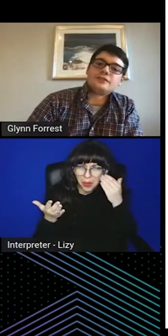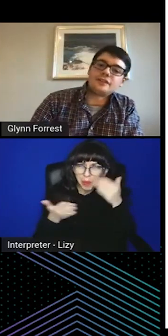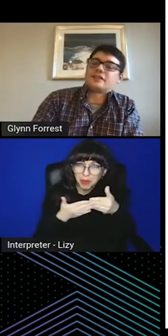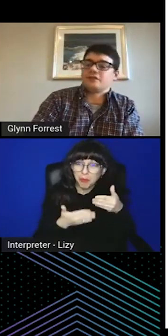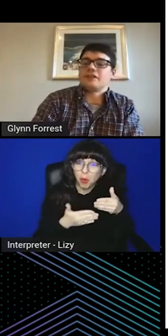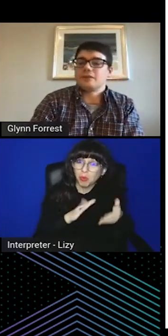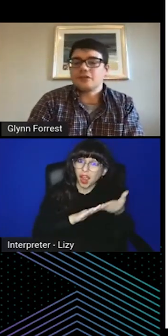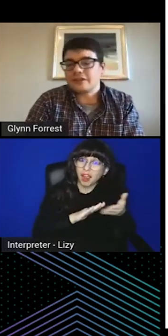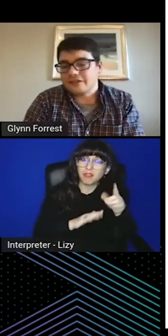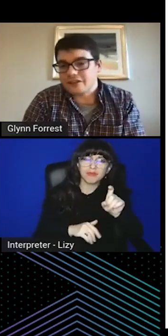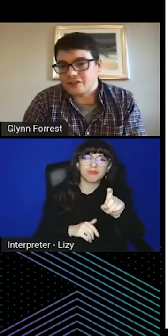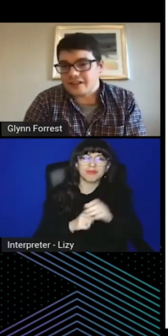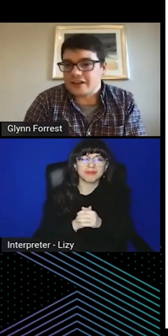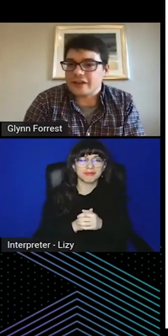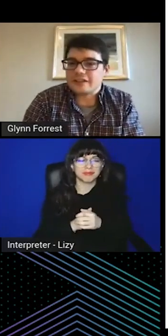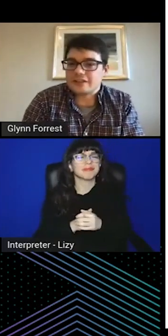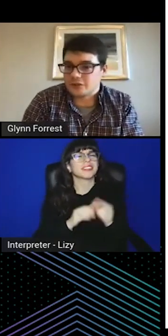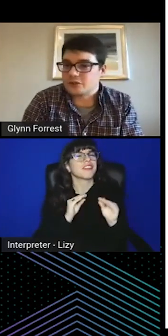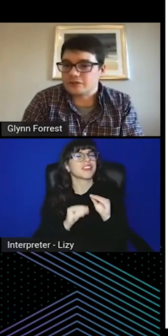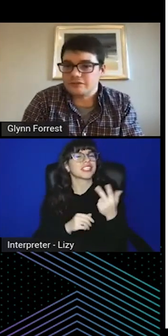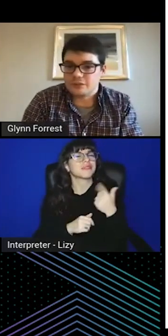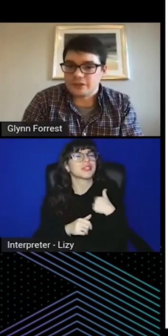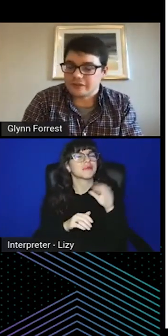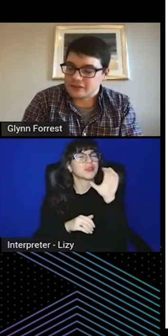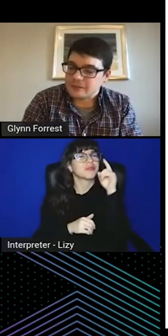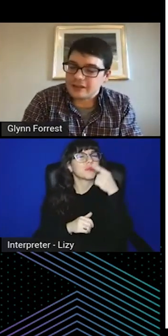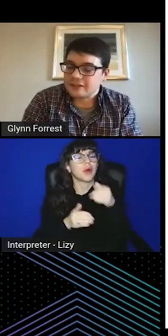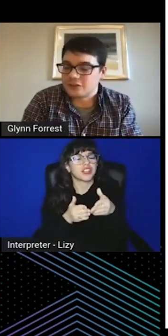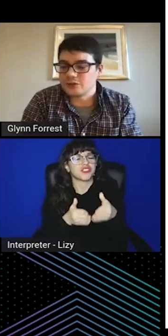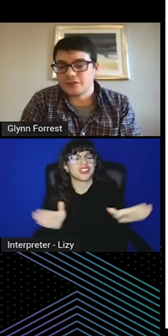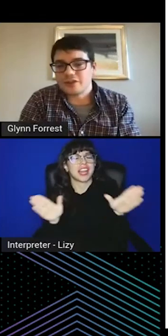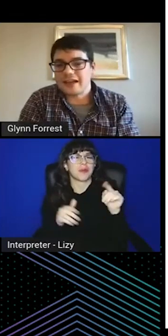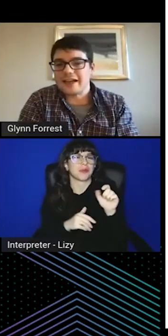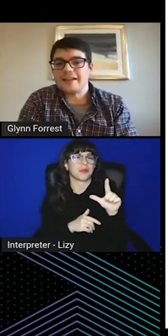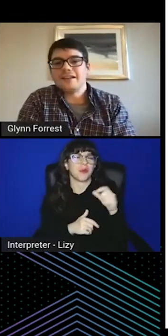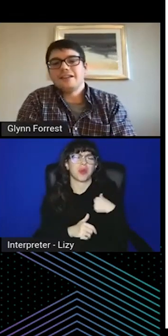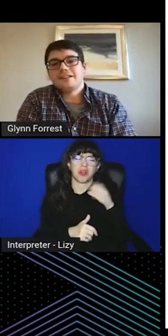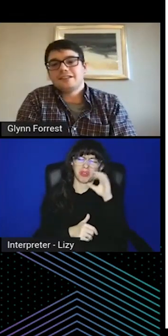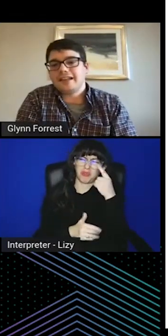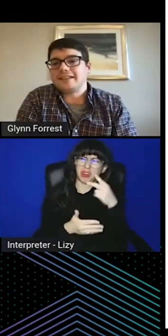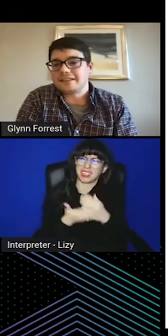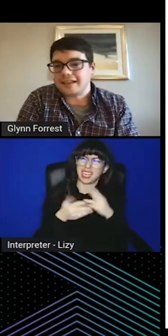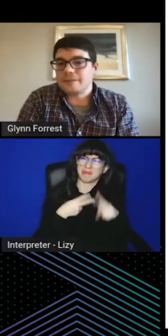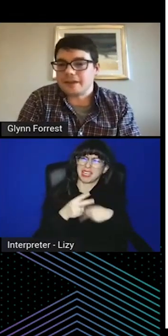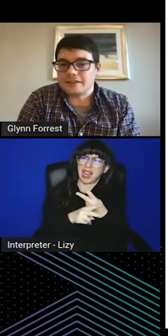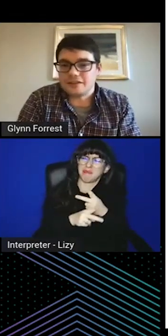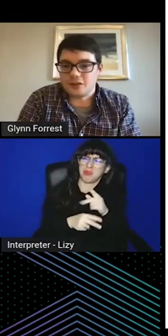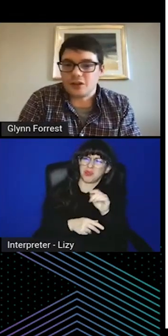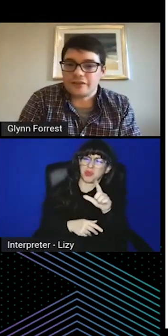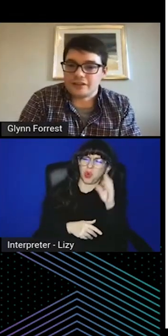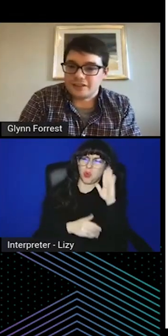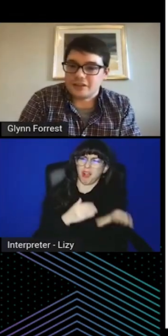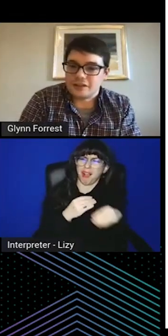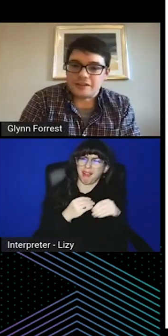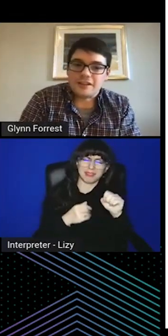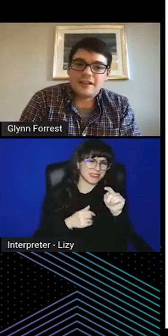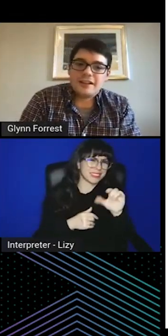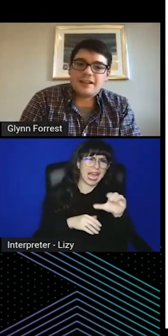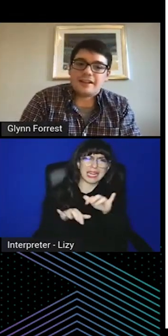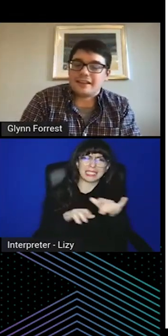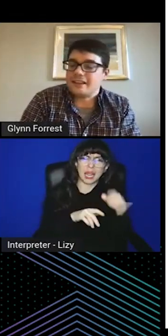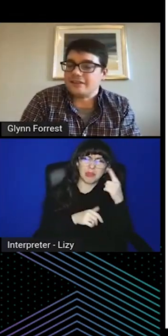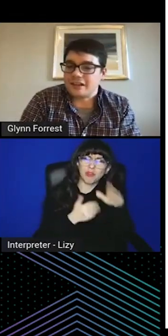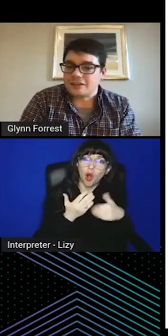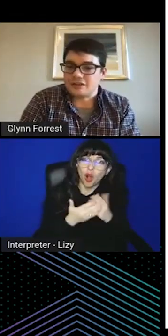So fix 3, we're looking for a generic tool. We're looking for some kind of tool that's going to add static typing to all of our secrets